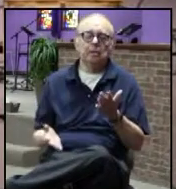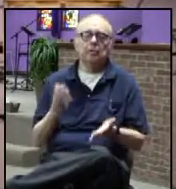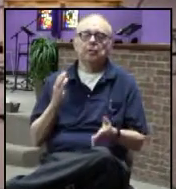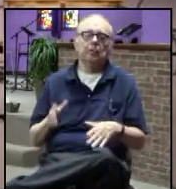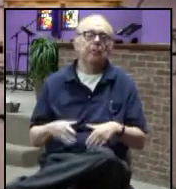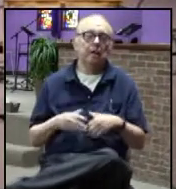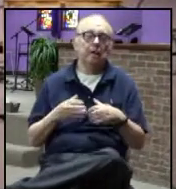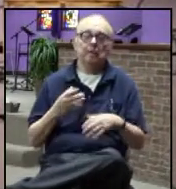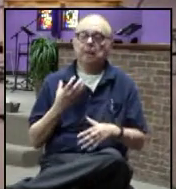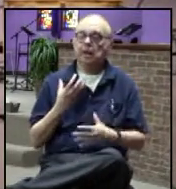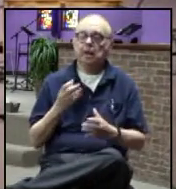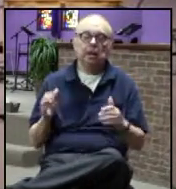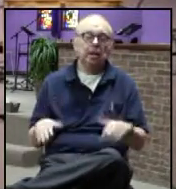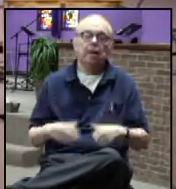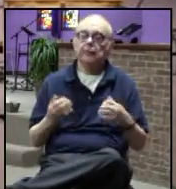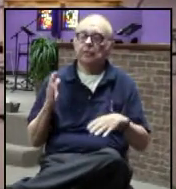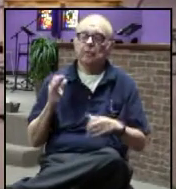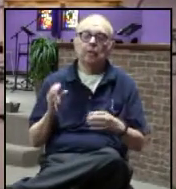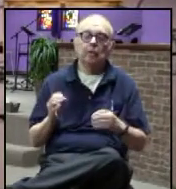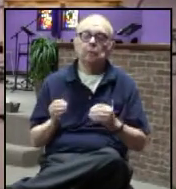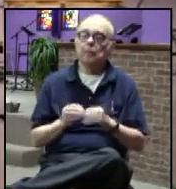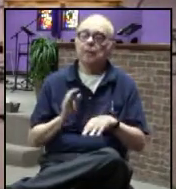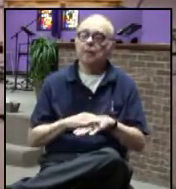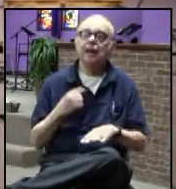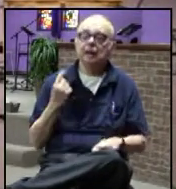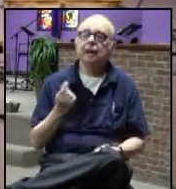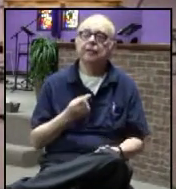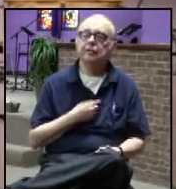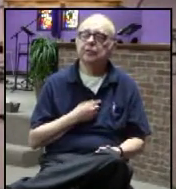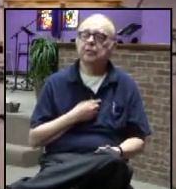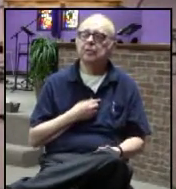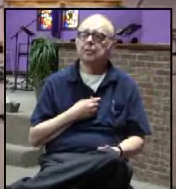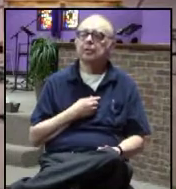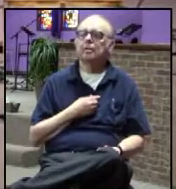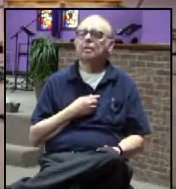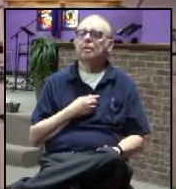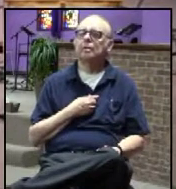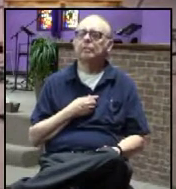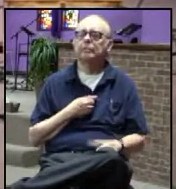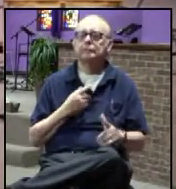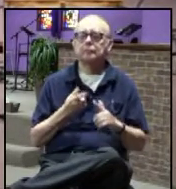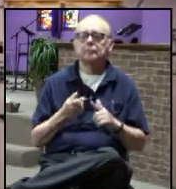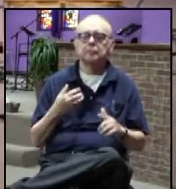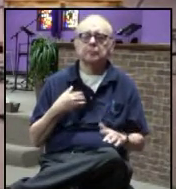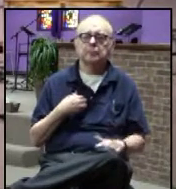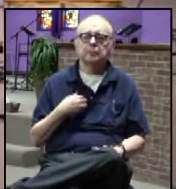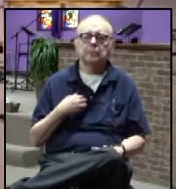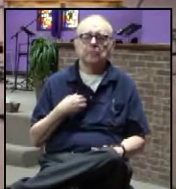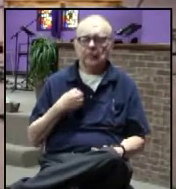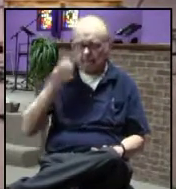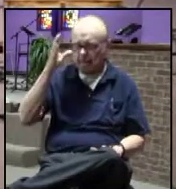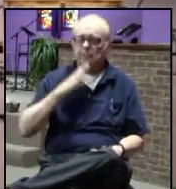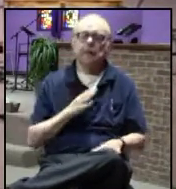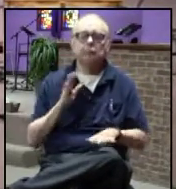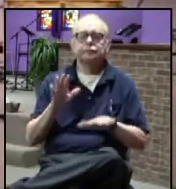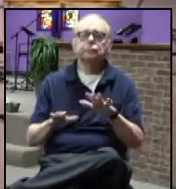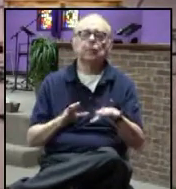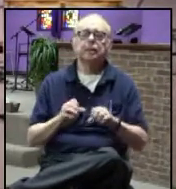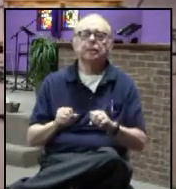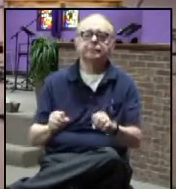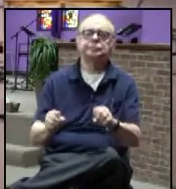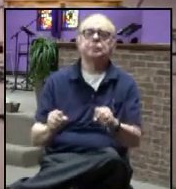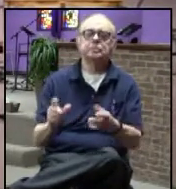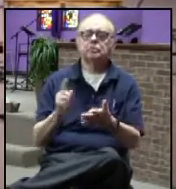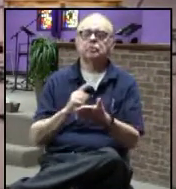every one of us. We don't know. And so they did that. And then I had a guy walking down the street